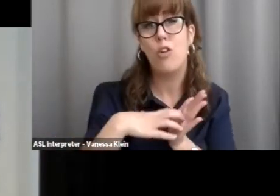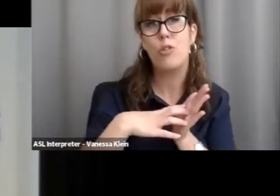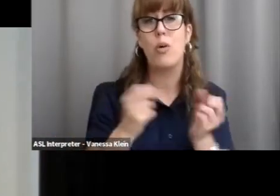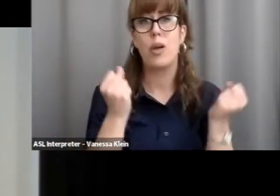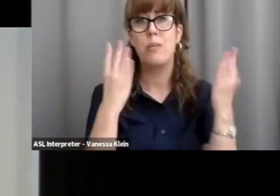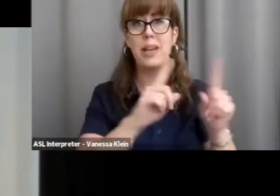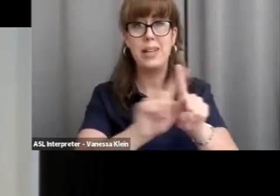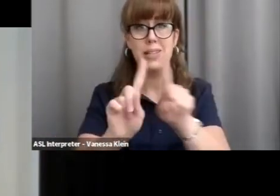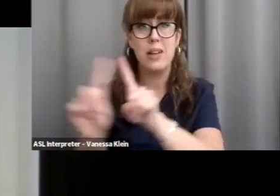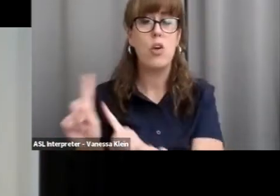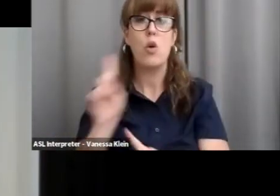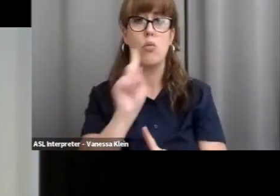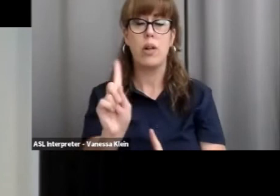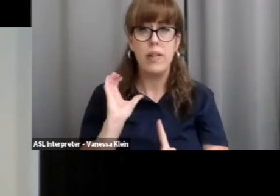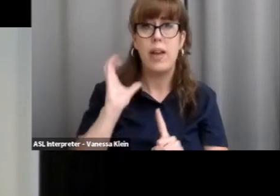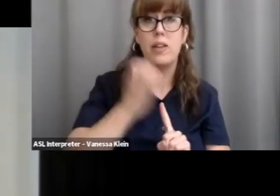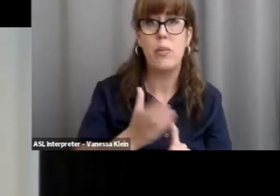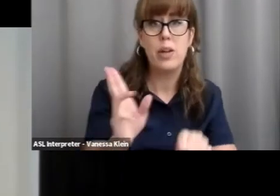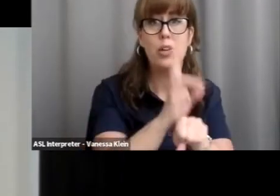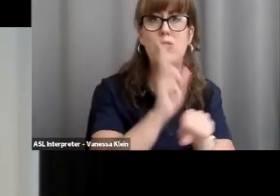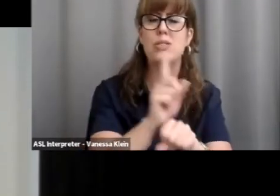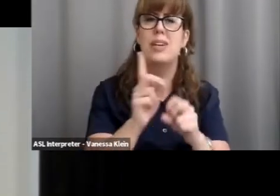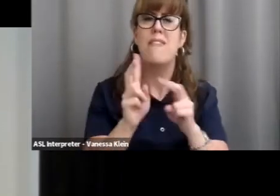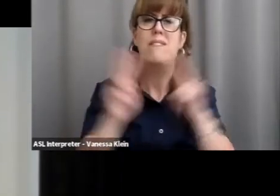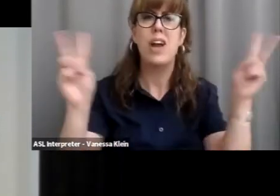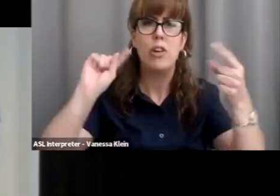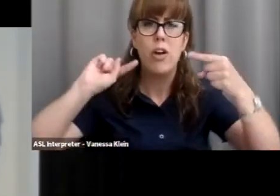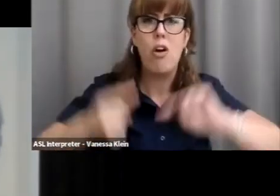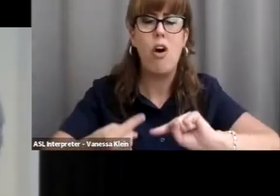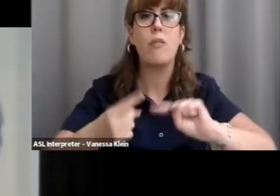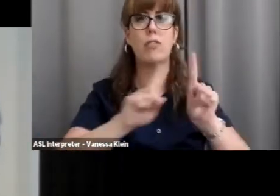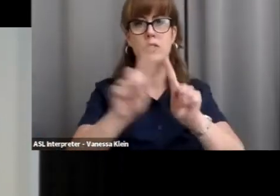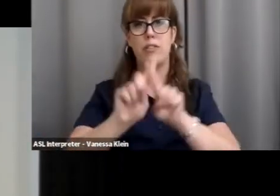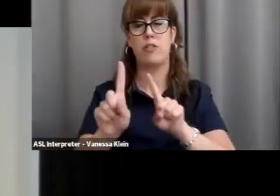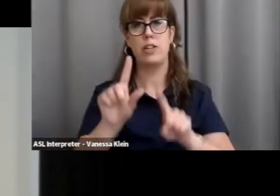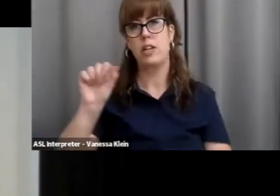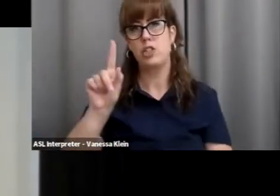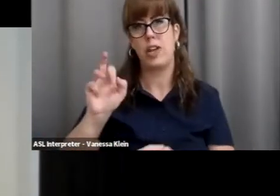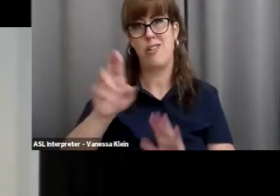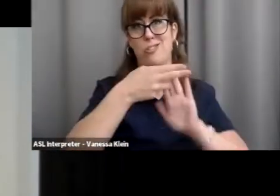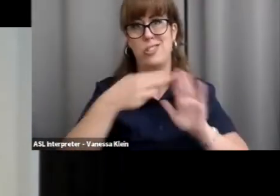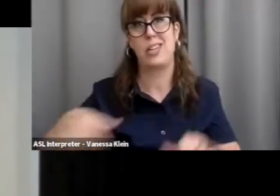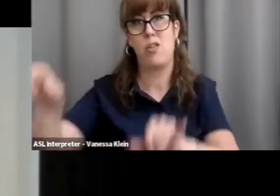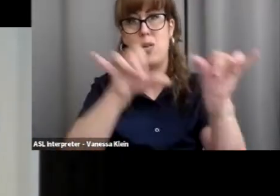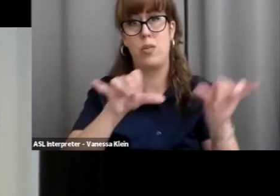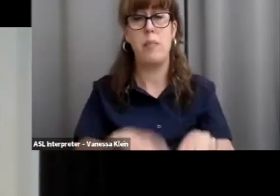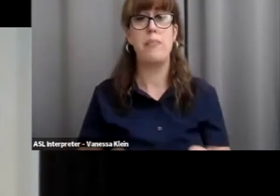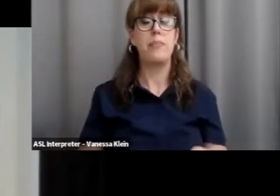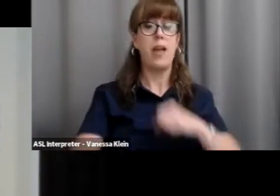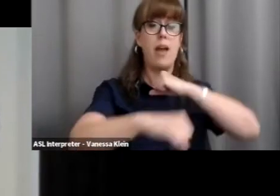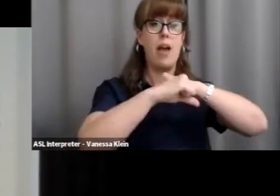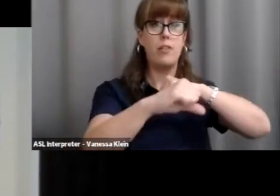by really adopting some of the very harmful gender stereotypes. In society, advertising